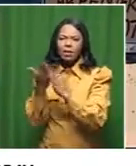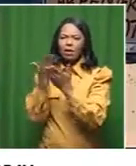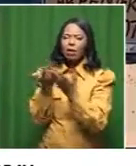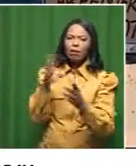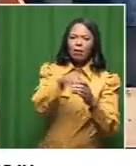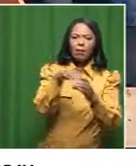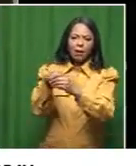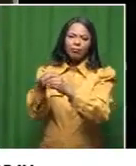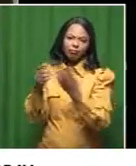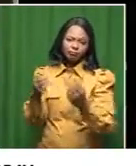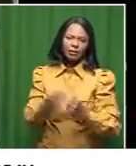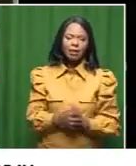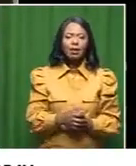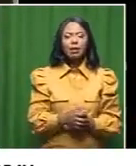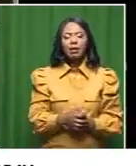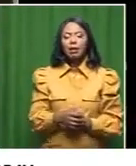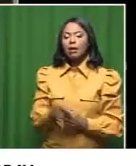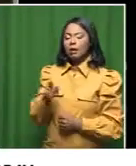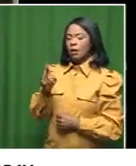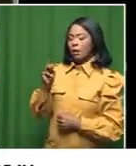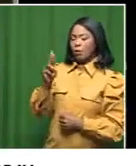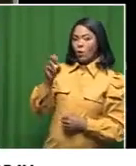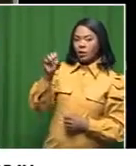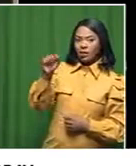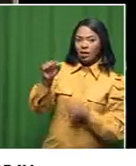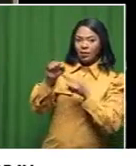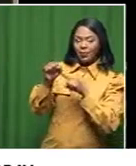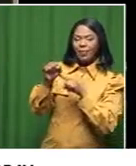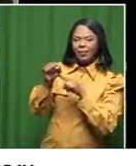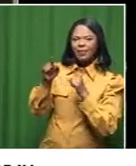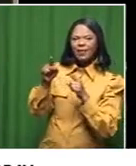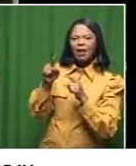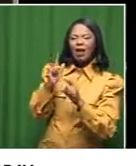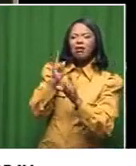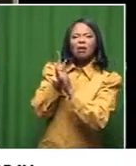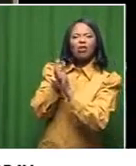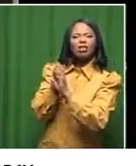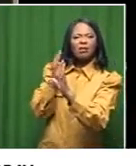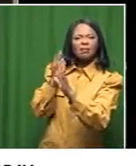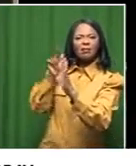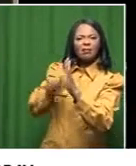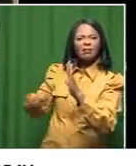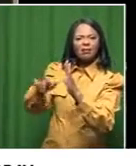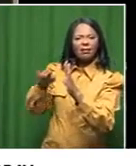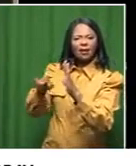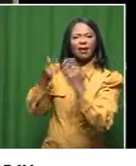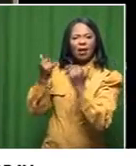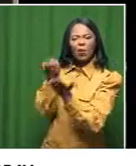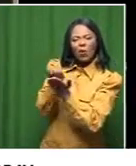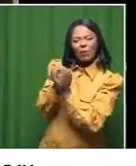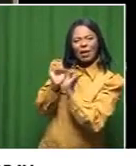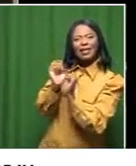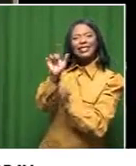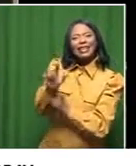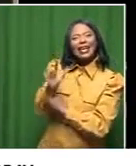them. Musa, if we look at the township economies, and this is estimated to be providing 17%